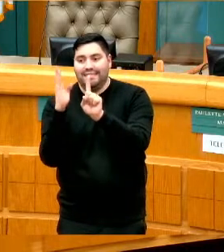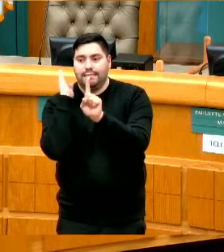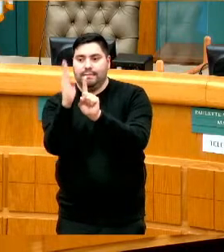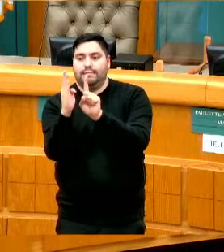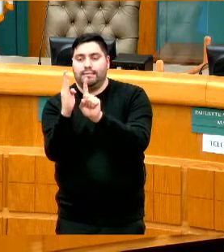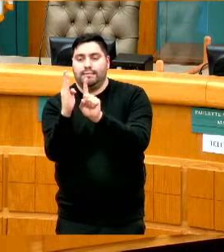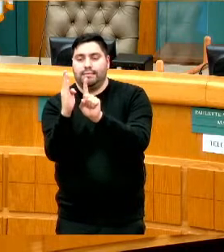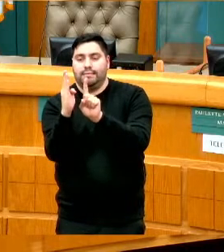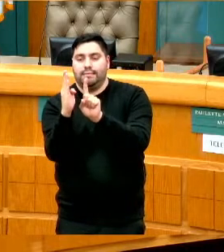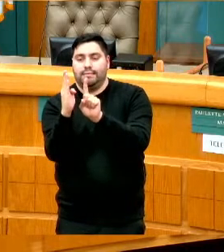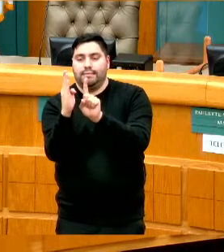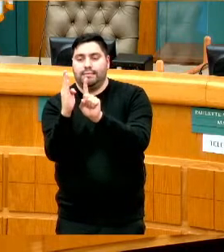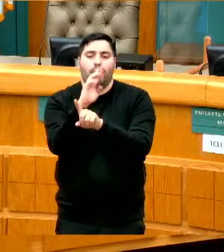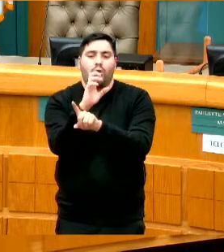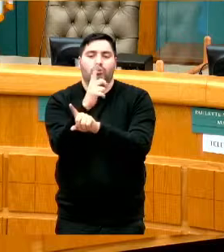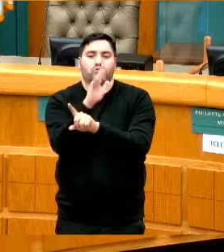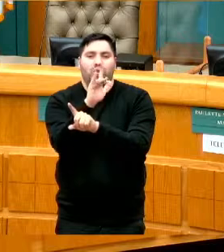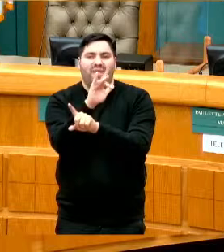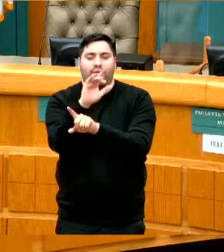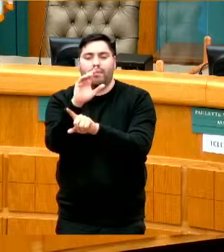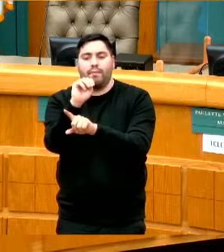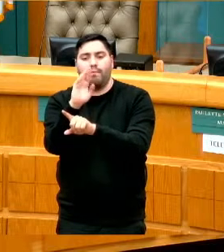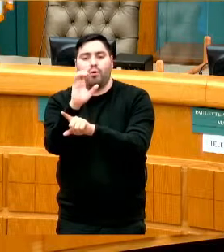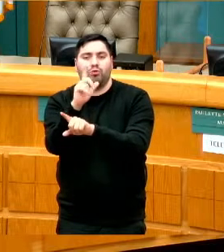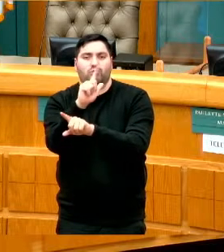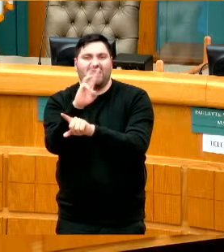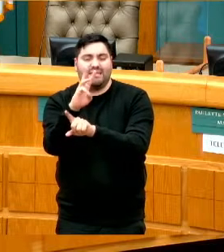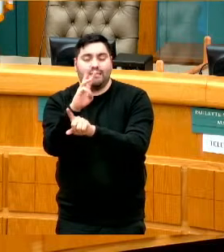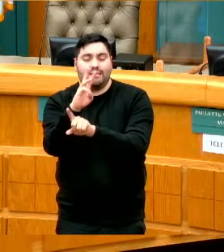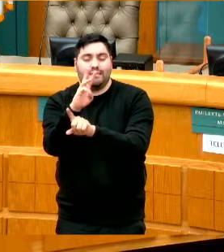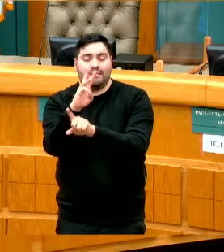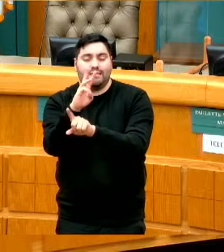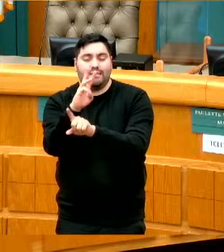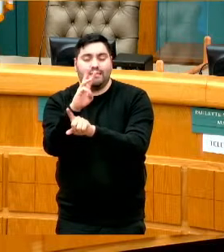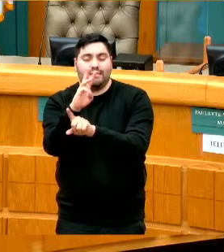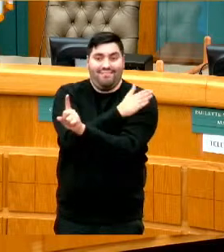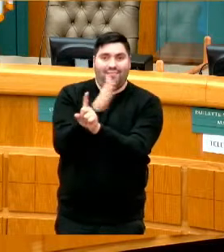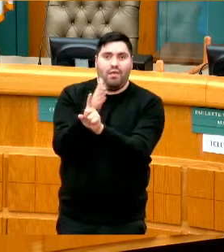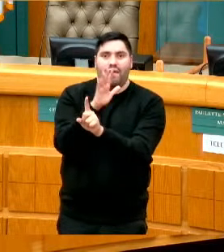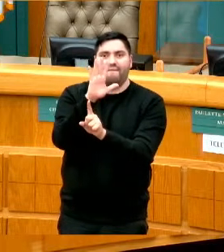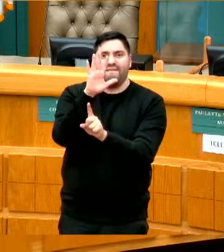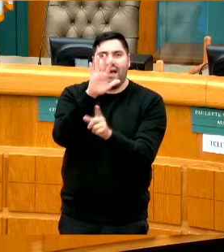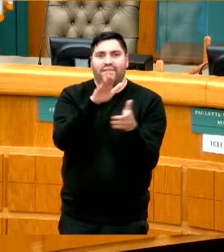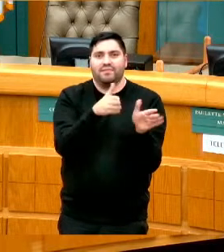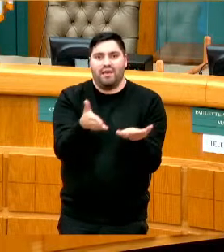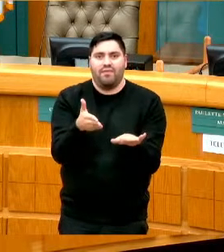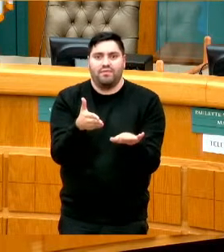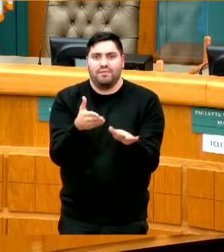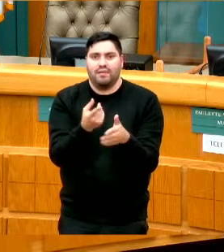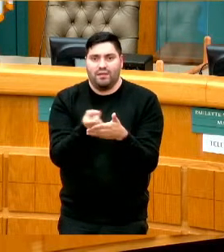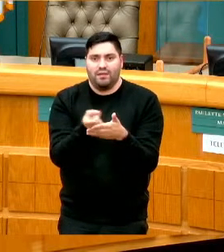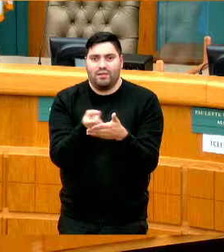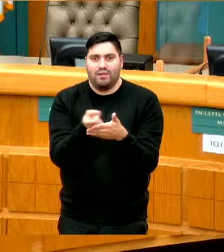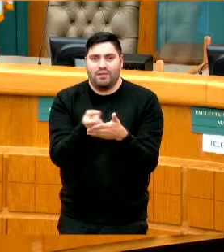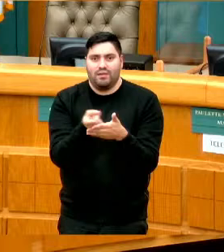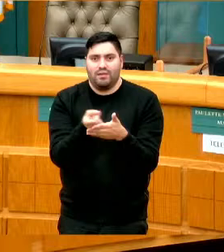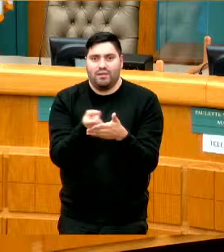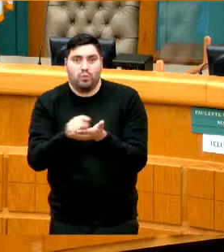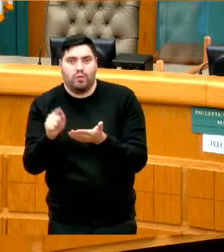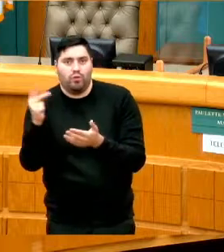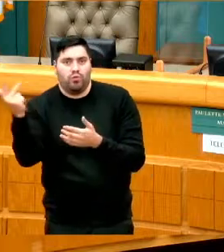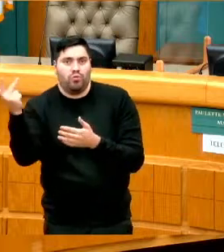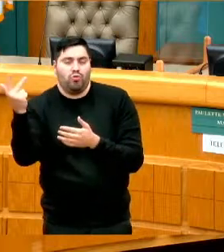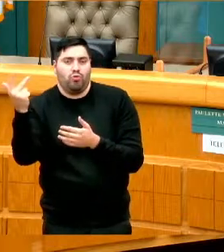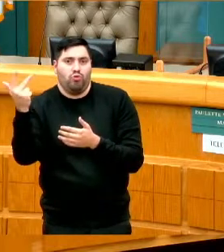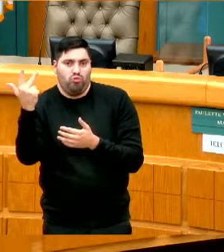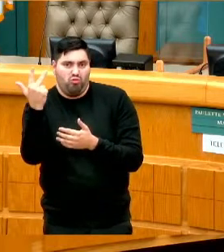March 26th. Last week, there were 5 deaths in Nueces County due to COVID-19, and this week there's 3 deaths. So